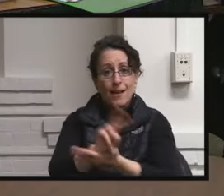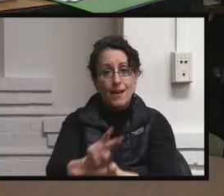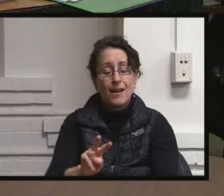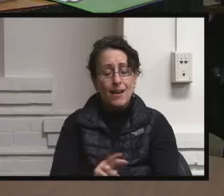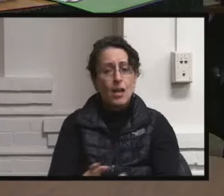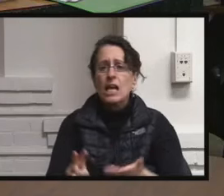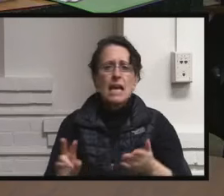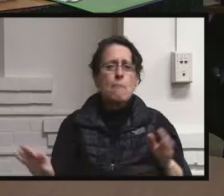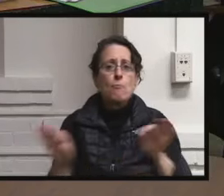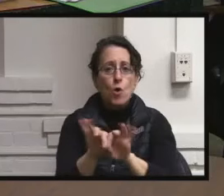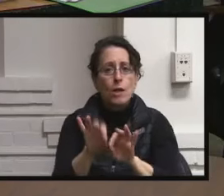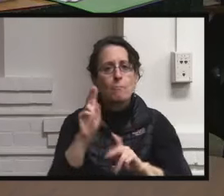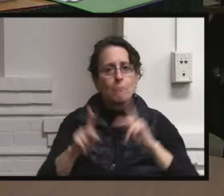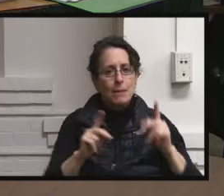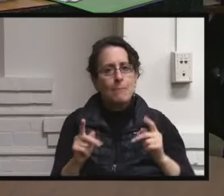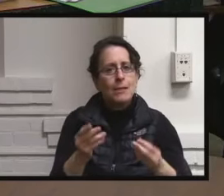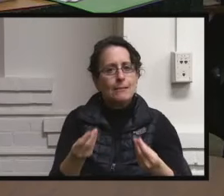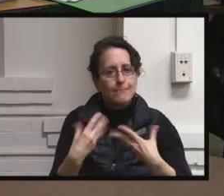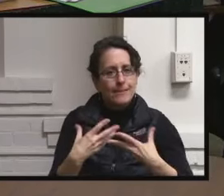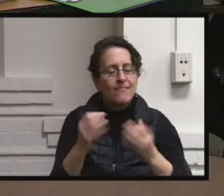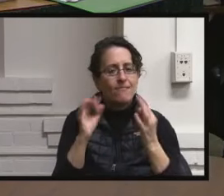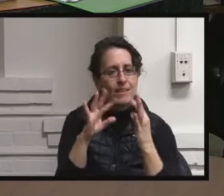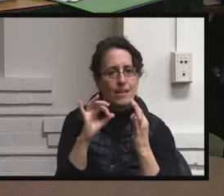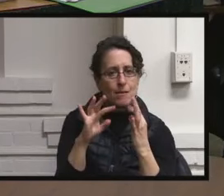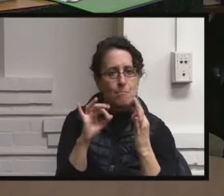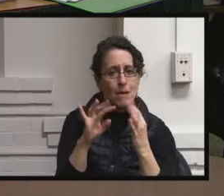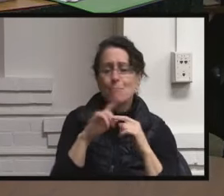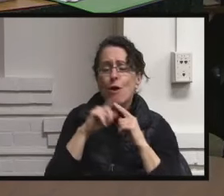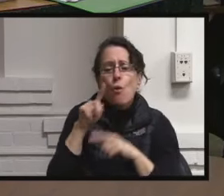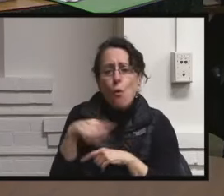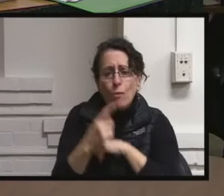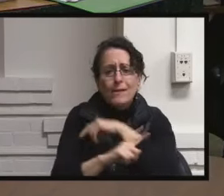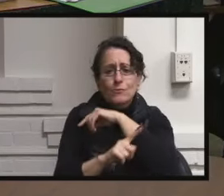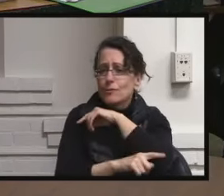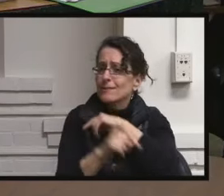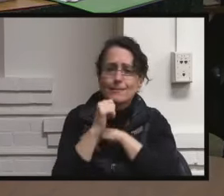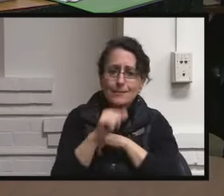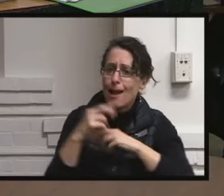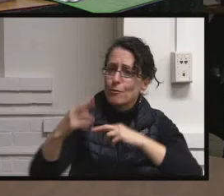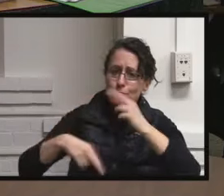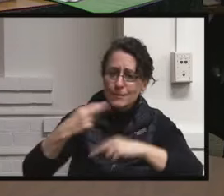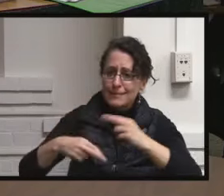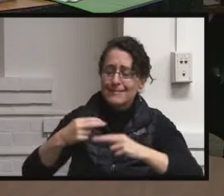compost recycling. Correct. Dora, please.